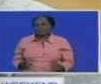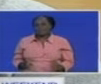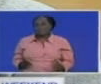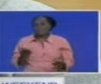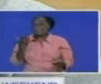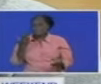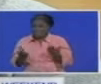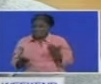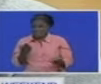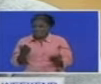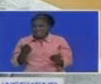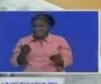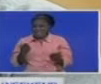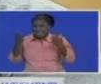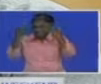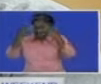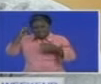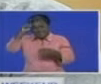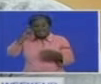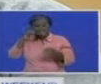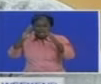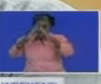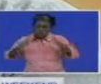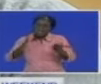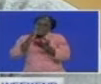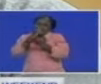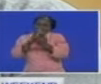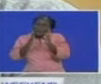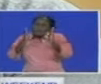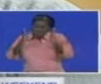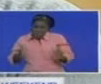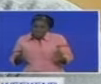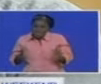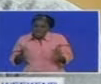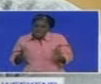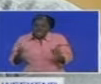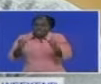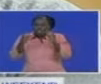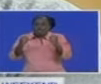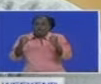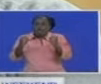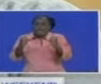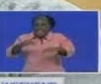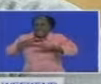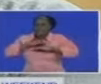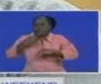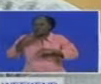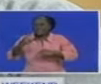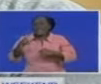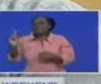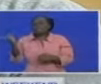either in State House, somebody is not bold enough to tell the president what he should